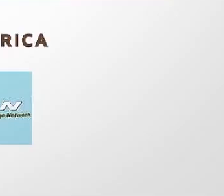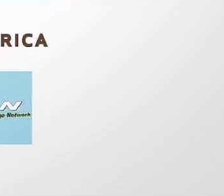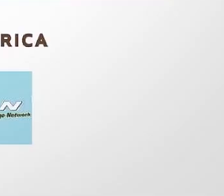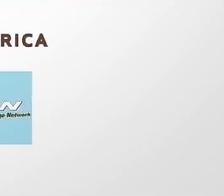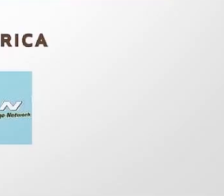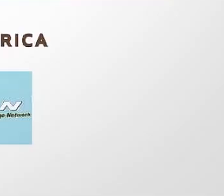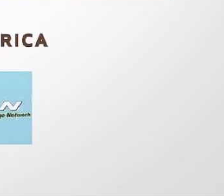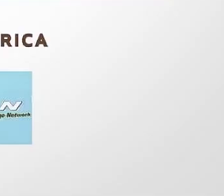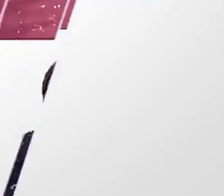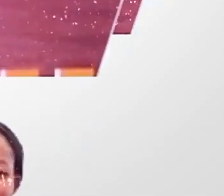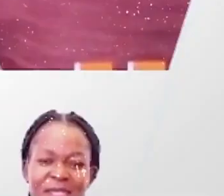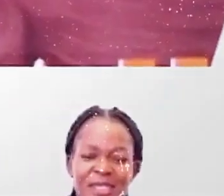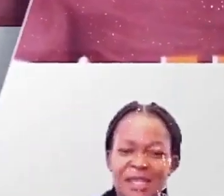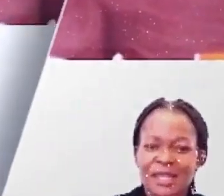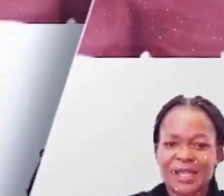cohesion.